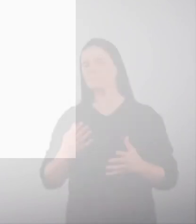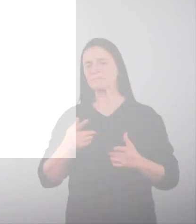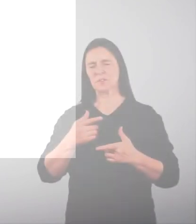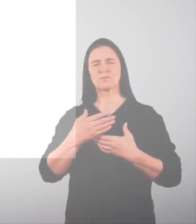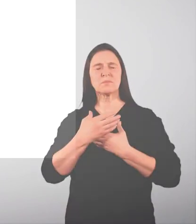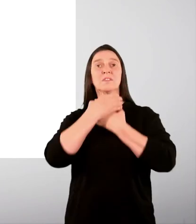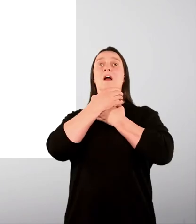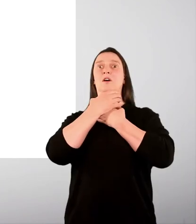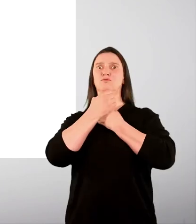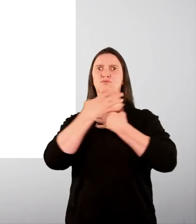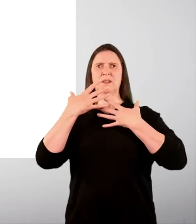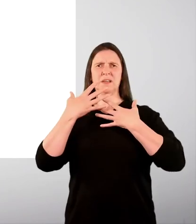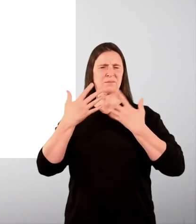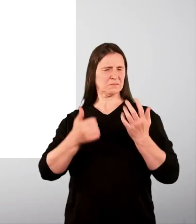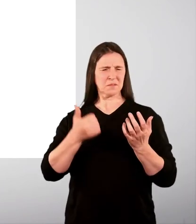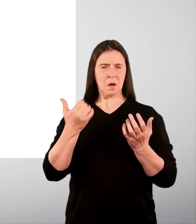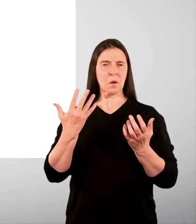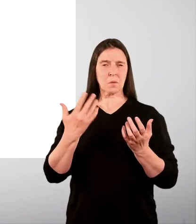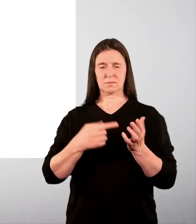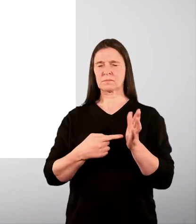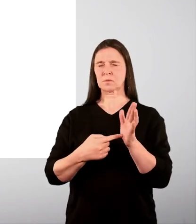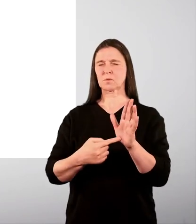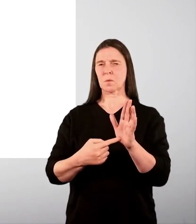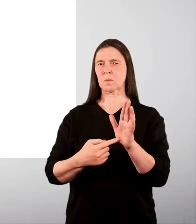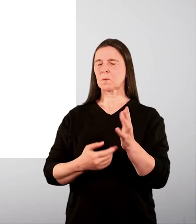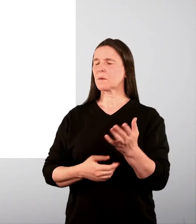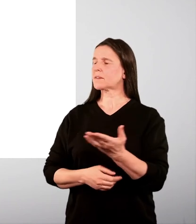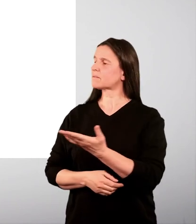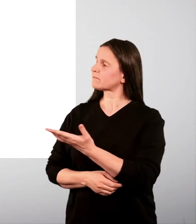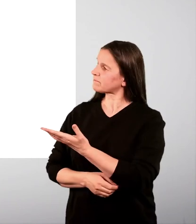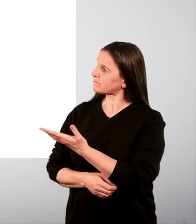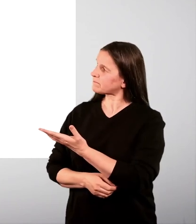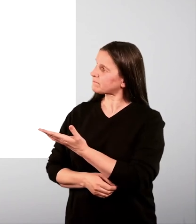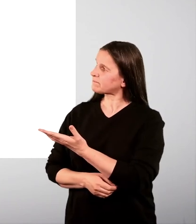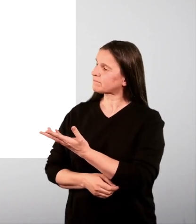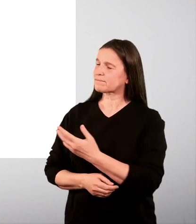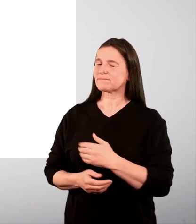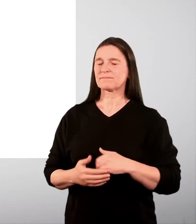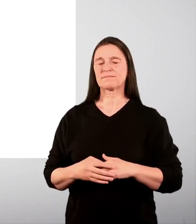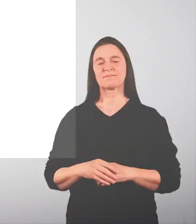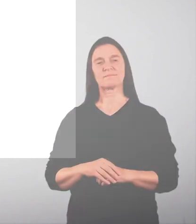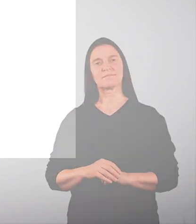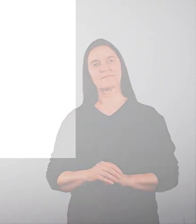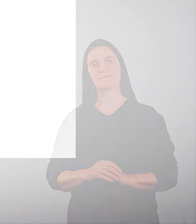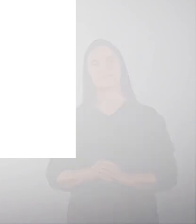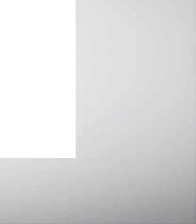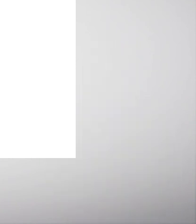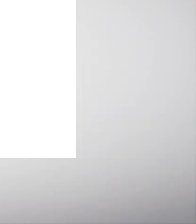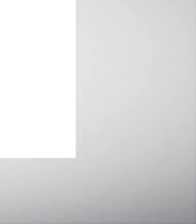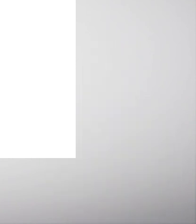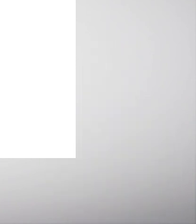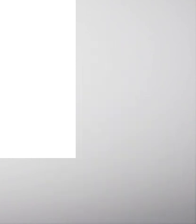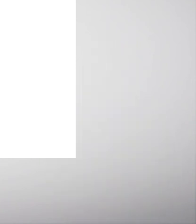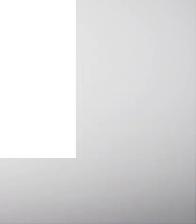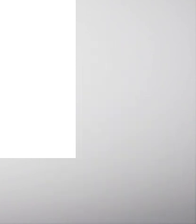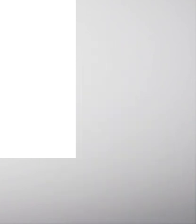As before, if confronted by an aggressor, adopt a defensive stance and shout, "Get back!" But often a stranglehold